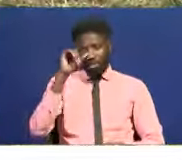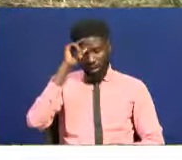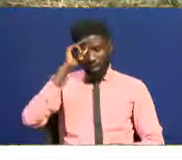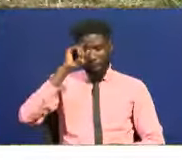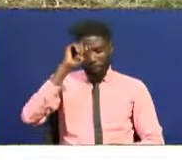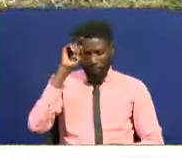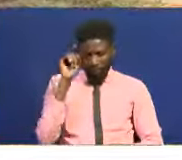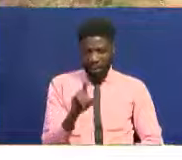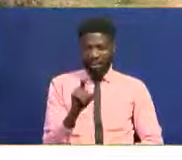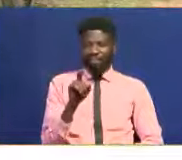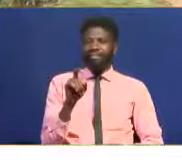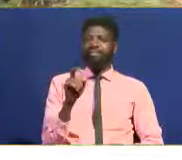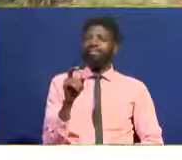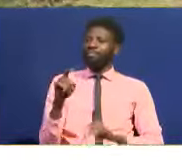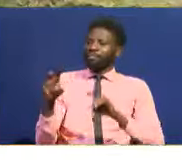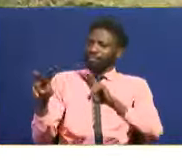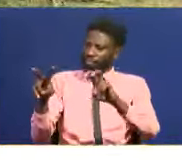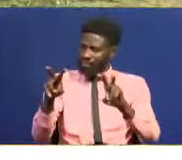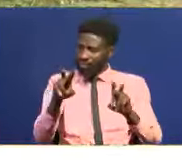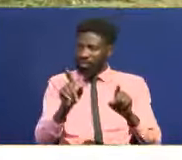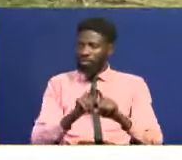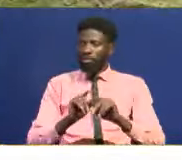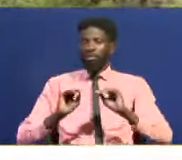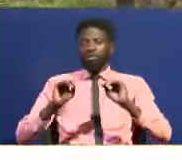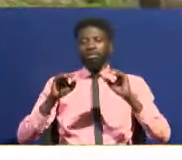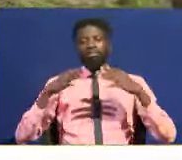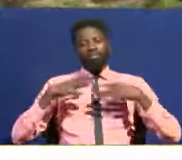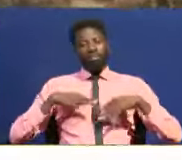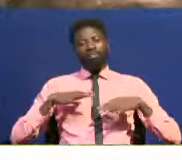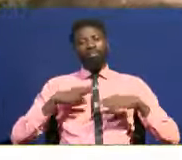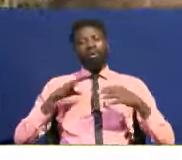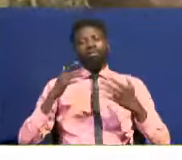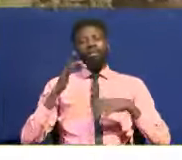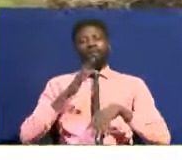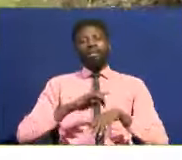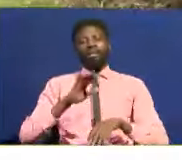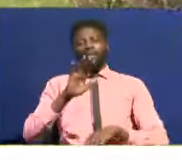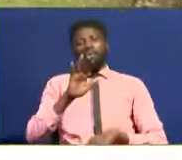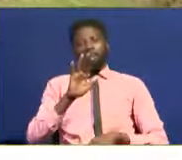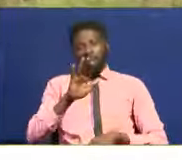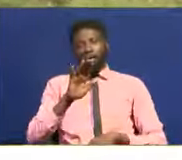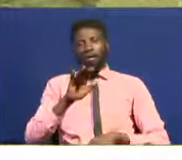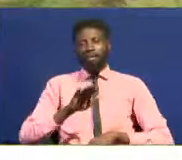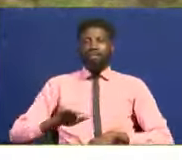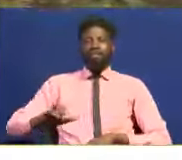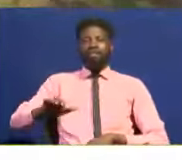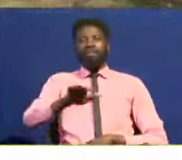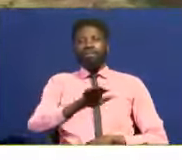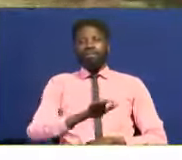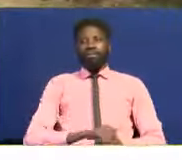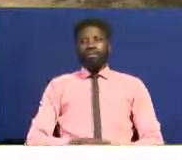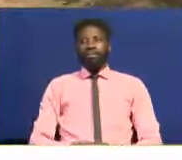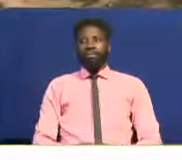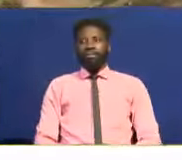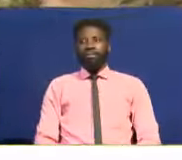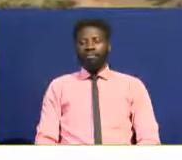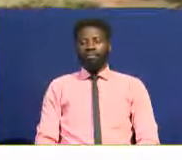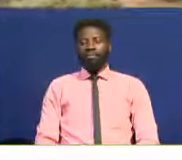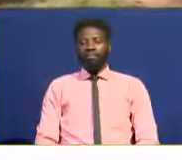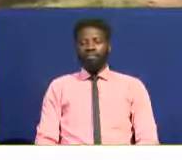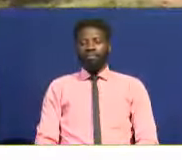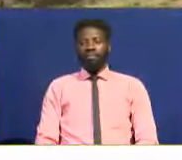and sensitize the public about the negative impact it has on the environment. For Easy Friday, I'm Christine Matunda.